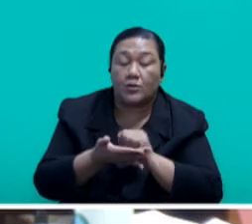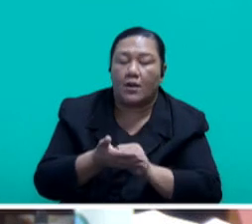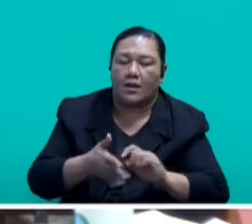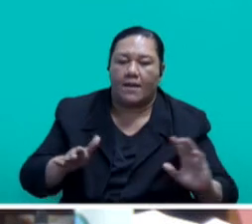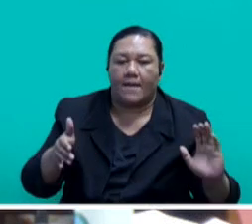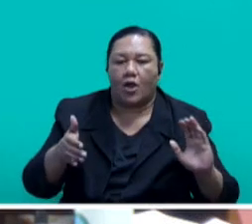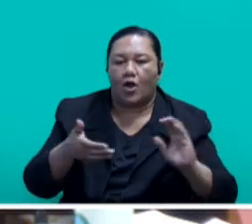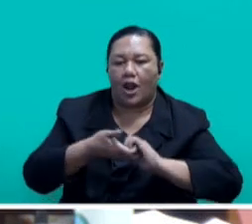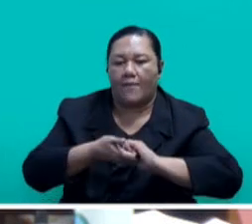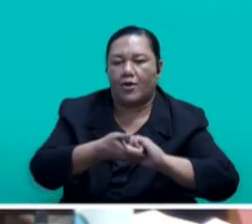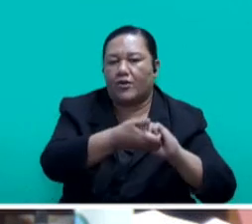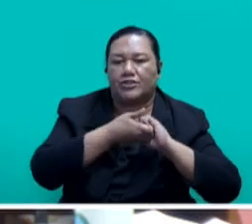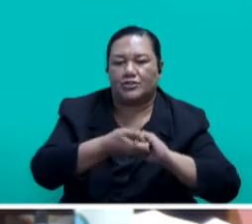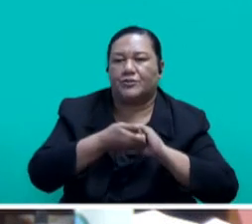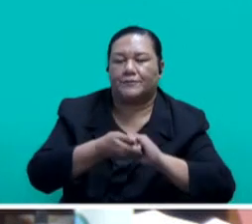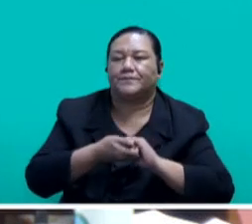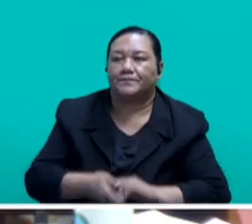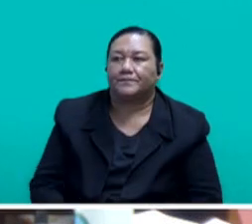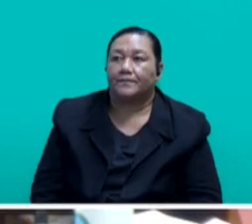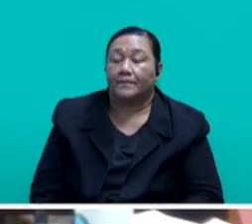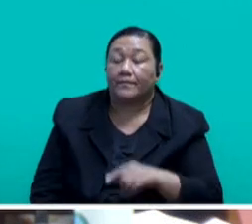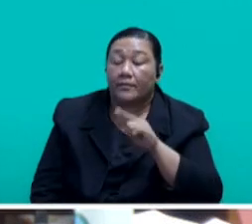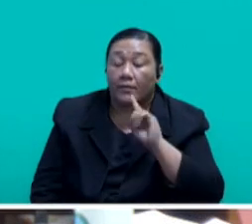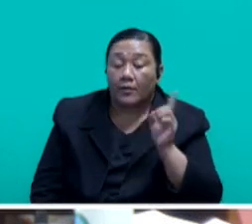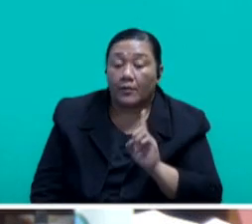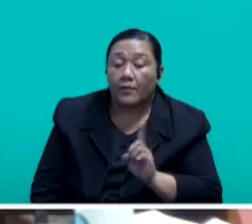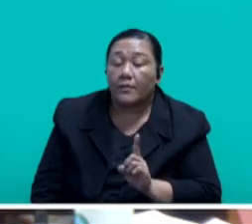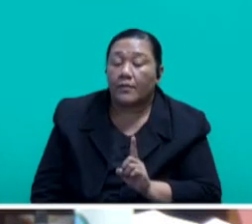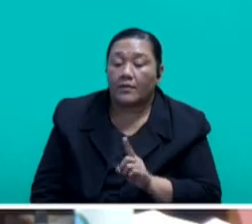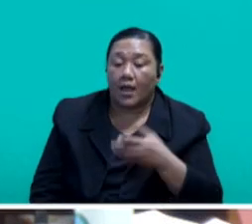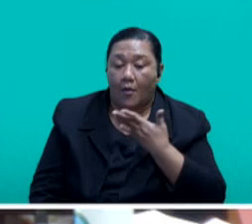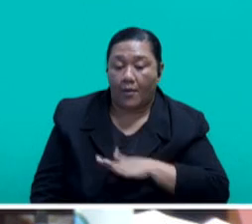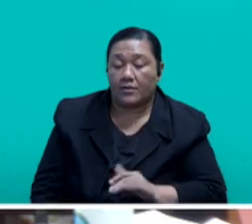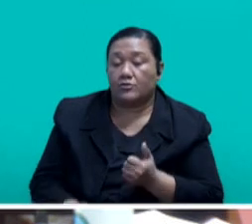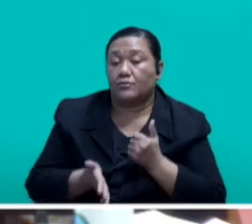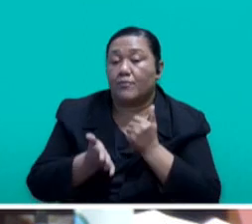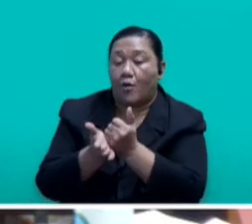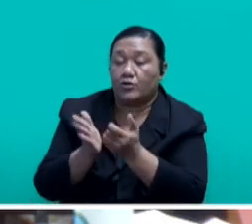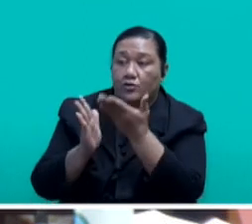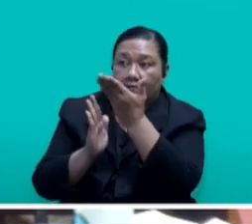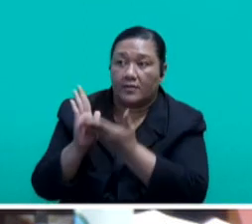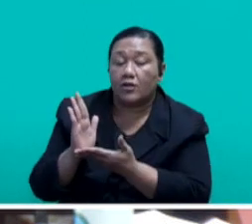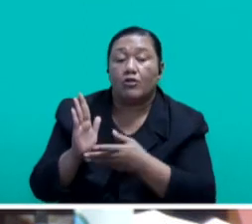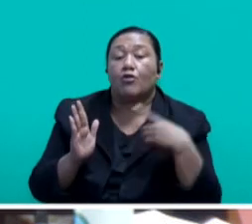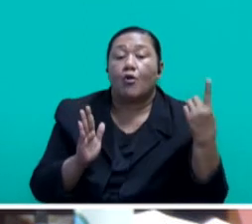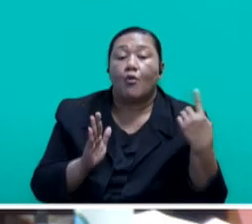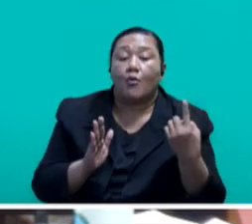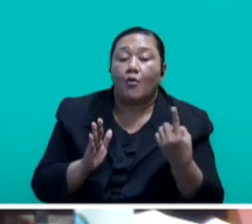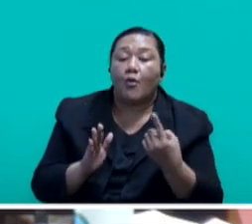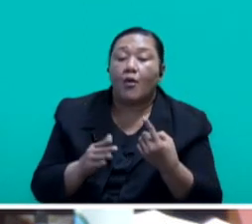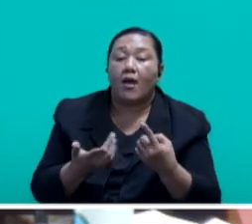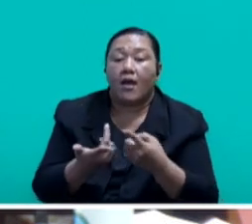this budget debate, Mr. Speaker, I wish to acknowledge the support as well as the guidance of all of those who have made it possible for